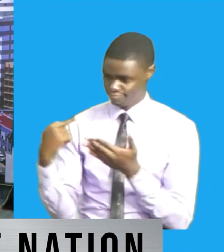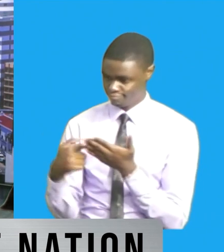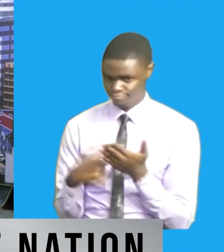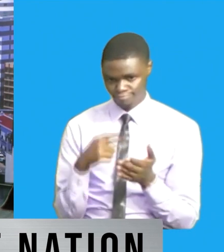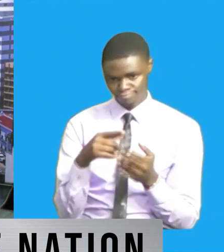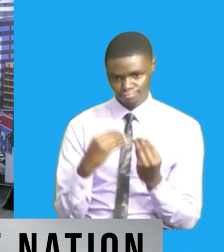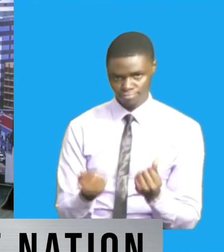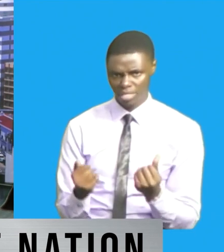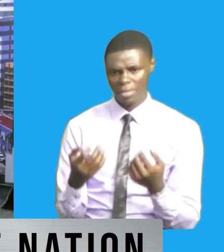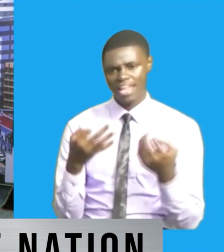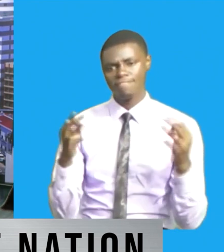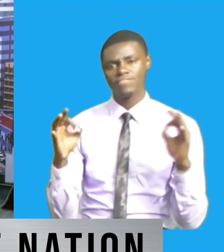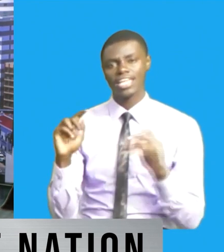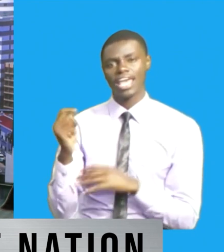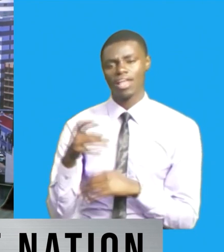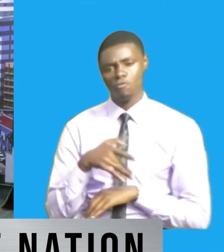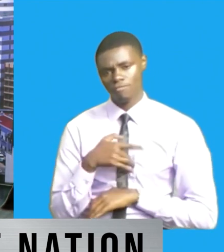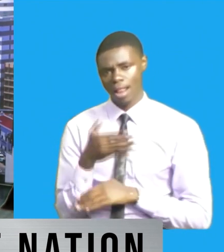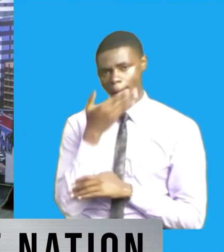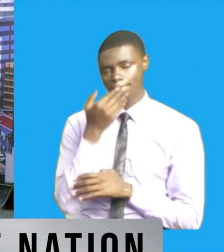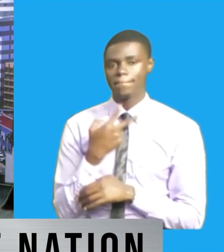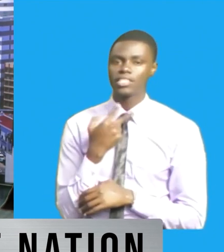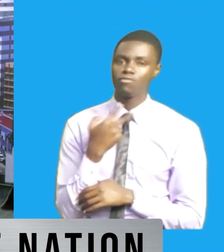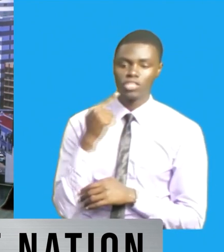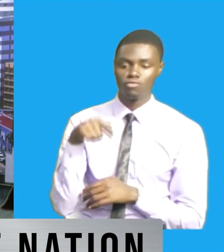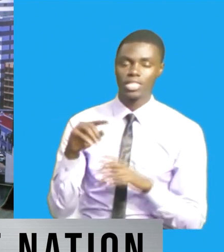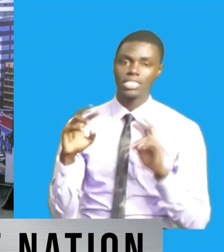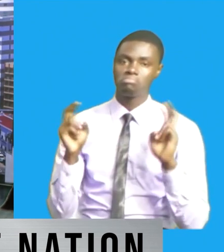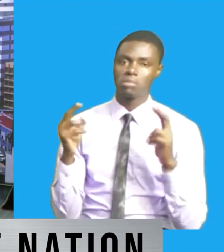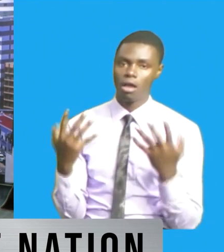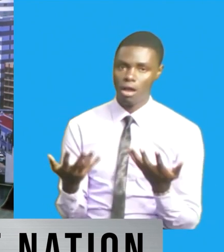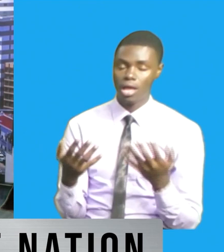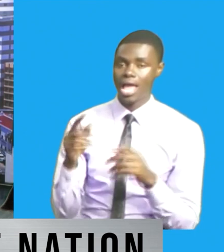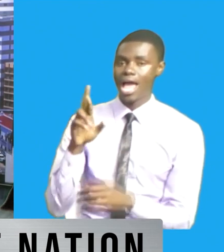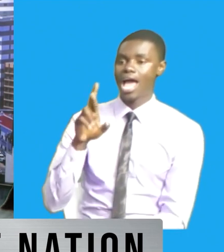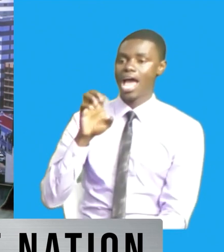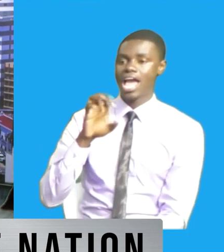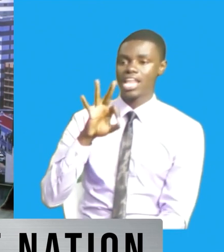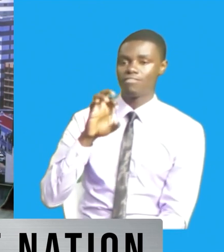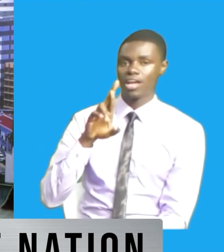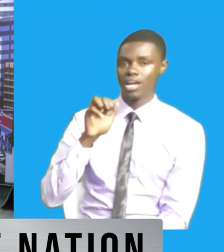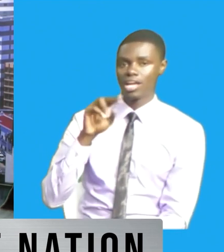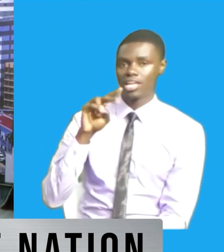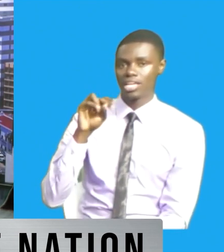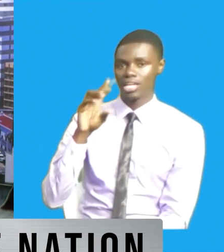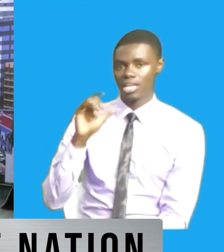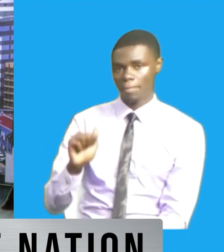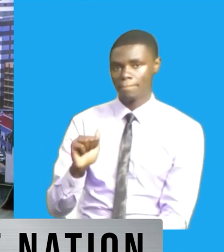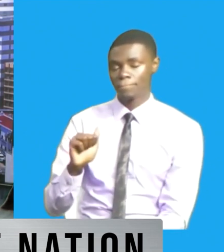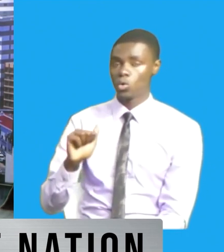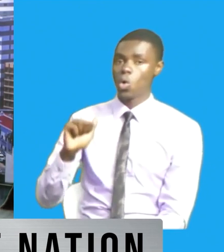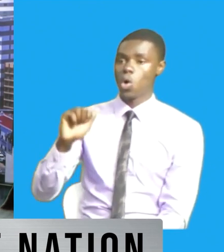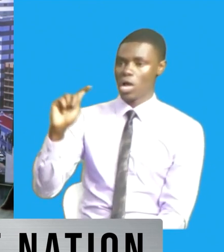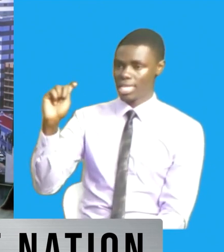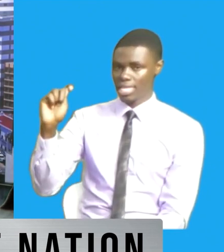for us in Free Kenya, we feel that the best voice for these issues is a referendum. Kila Mkenya anaongea, unapiga kura kwa